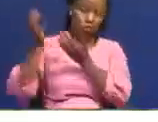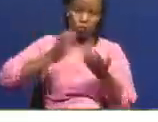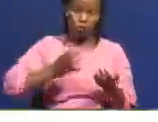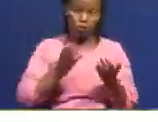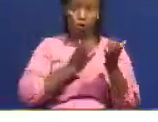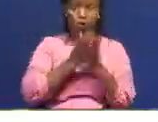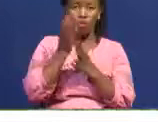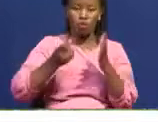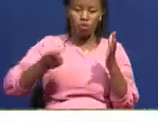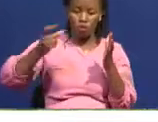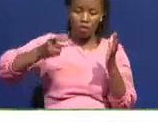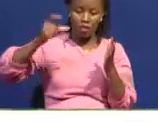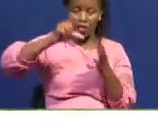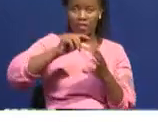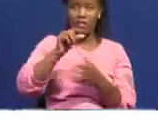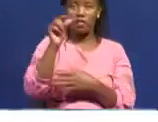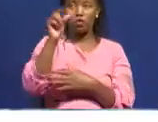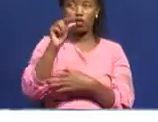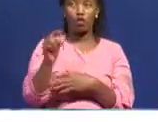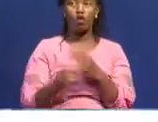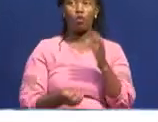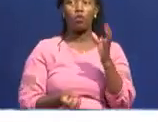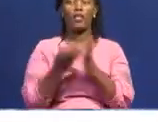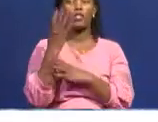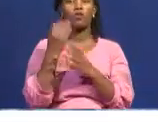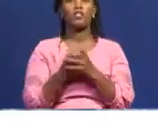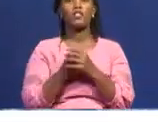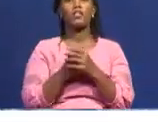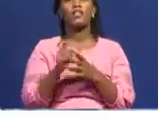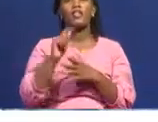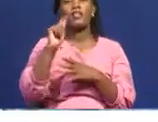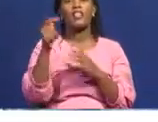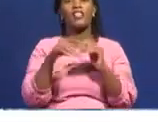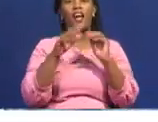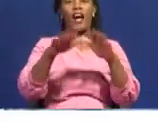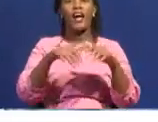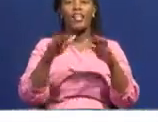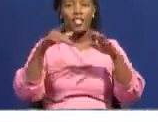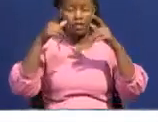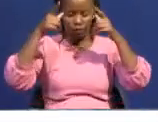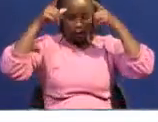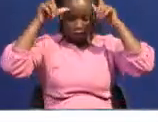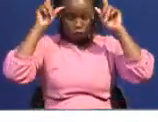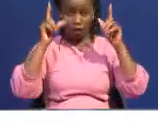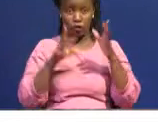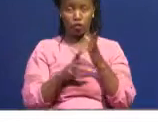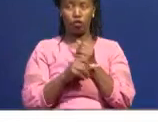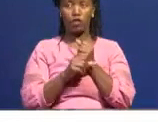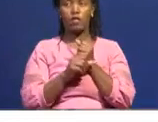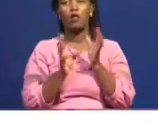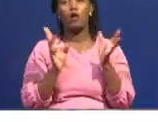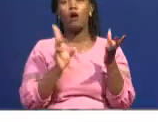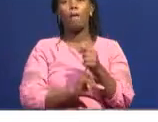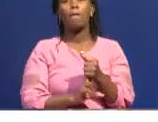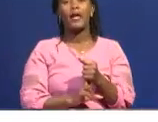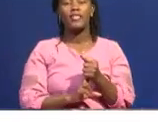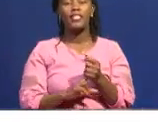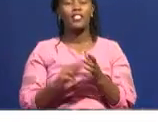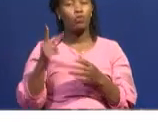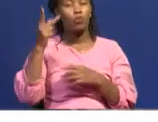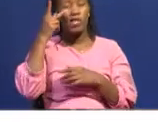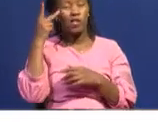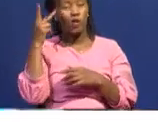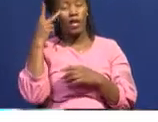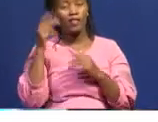local production. Kenya Agricultural Livestock Research Organization has, in partnership with the Korea Partnership for Innovative